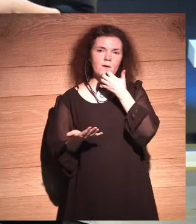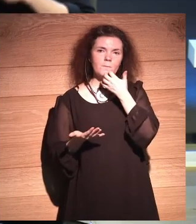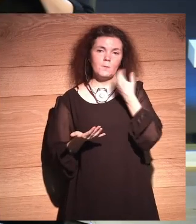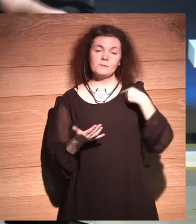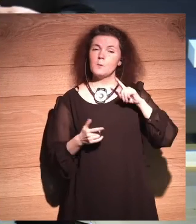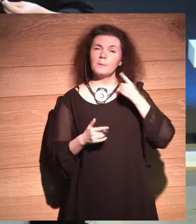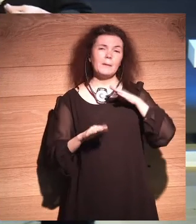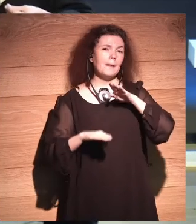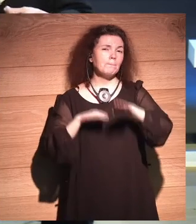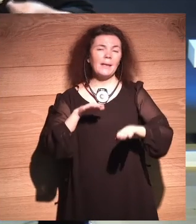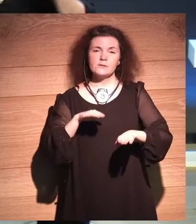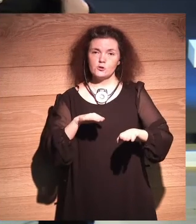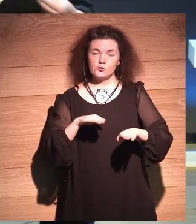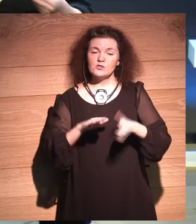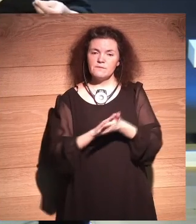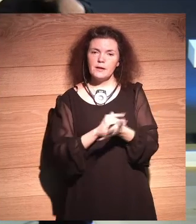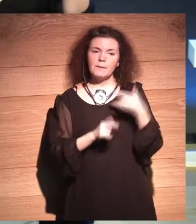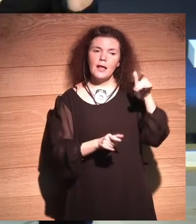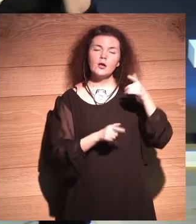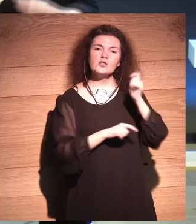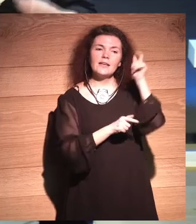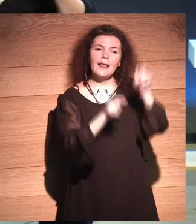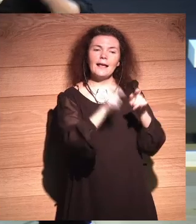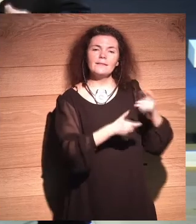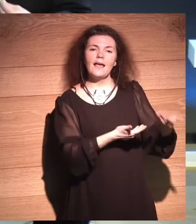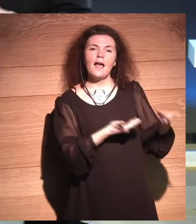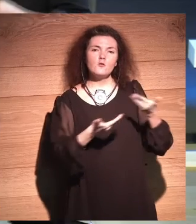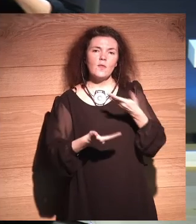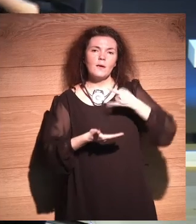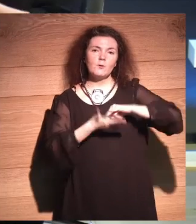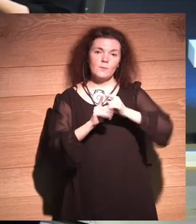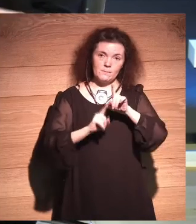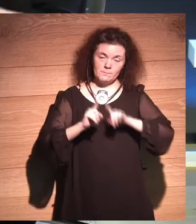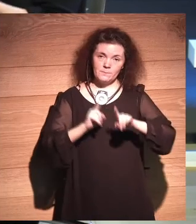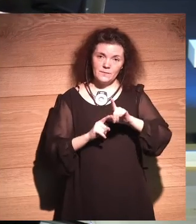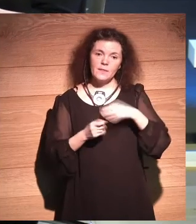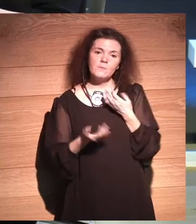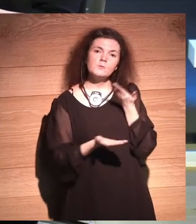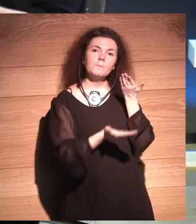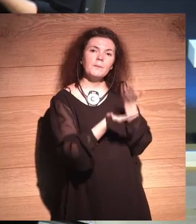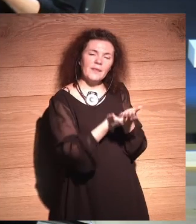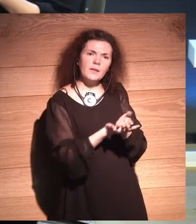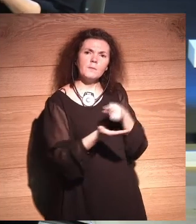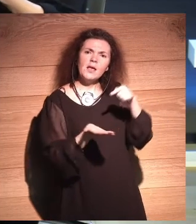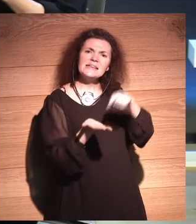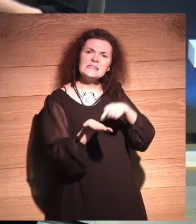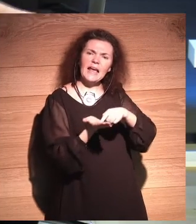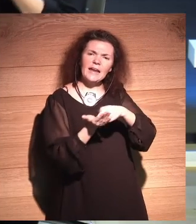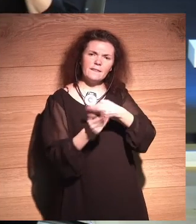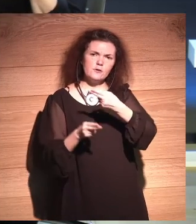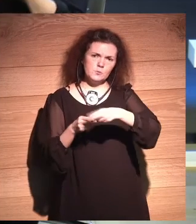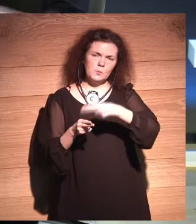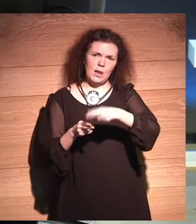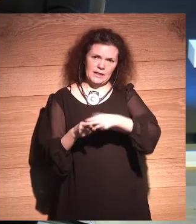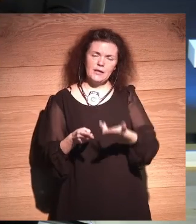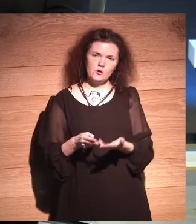people's help with solving it. That's the thing we have to demand of our politicians if we want to get better leadership. Is not to demand of people